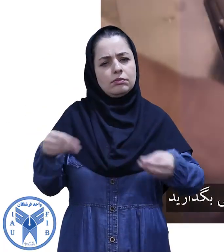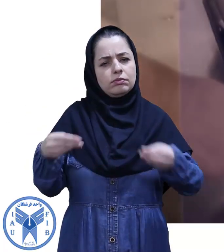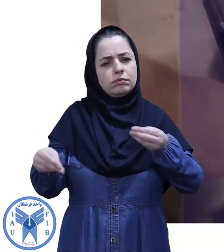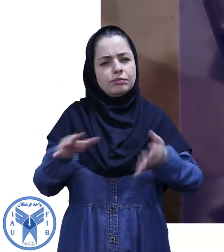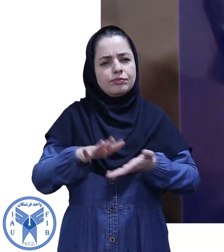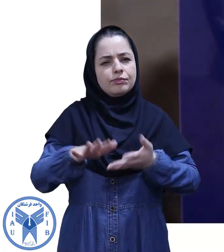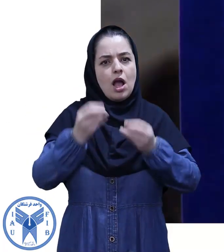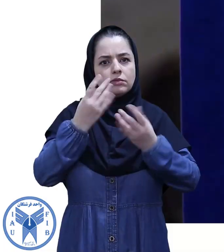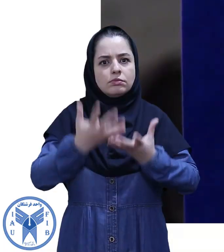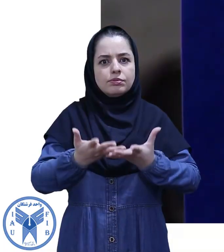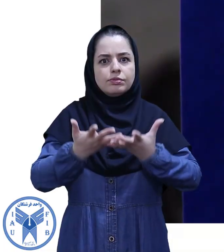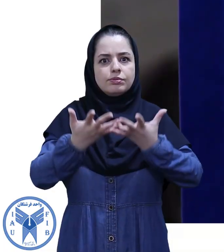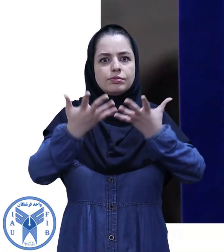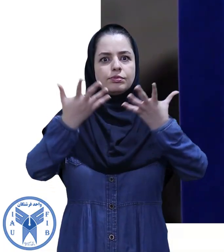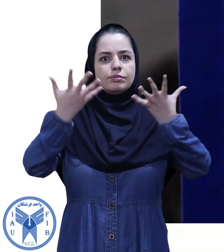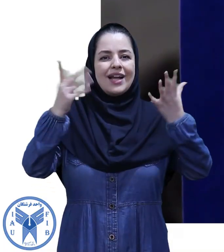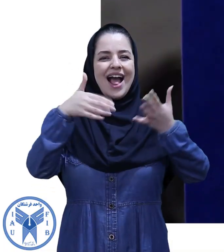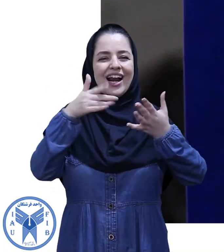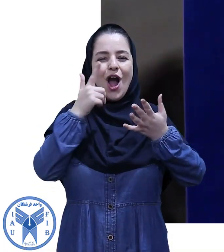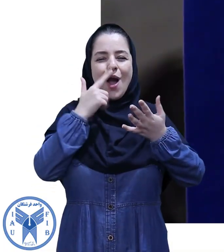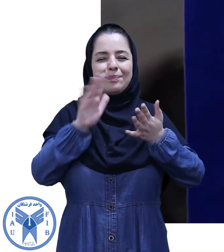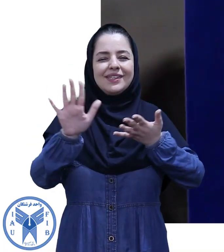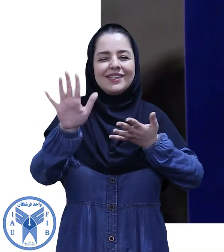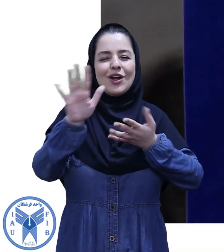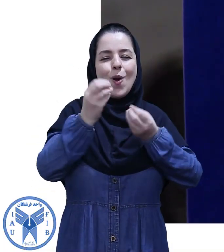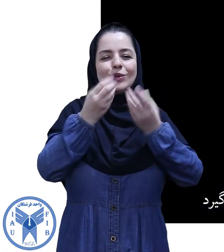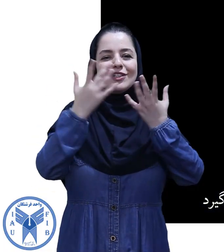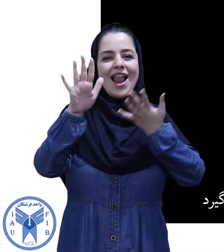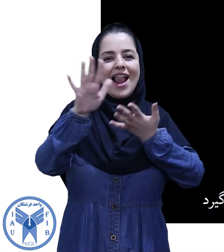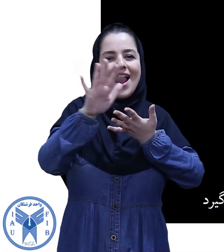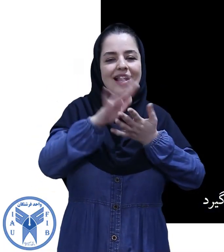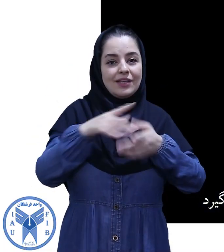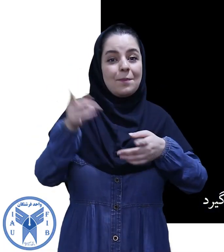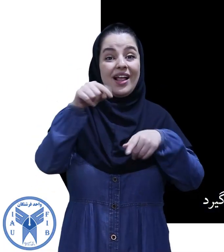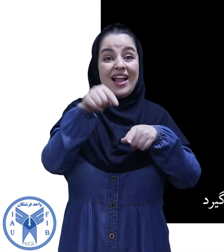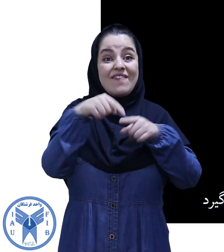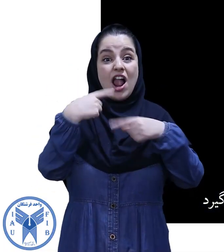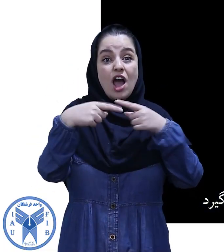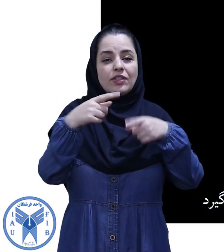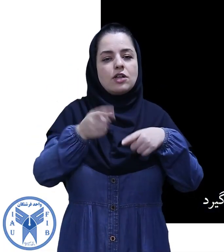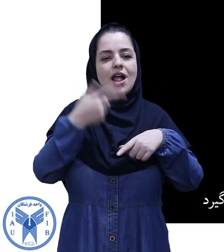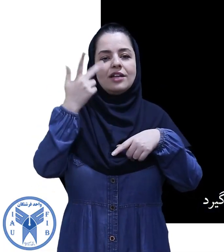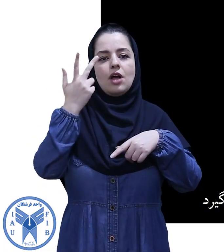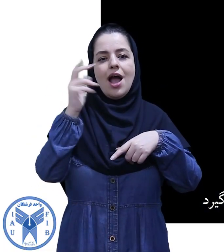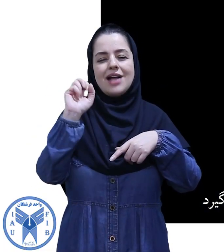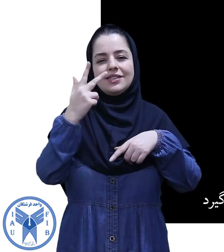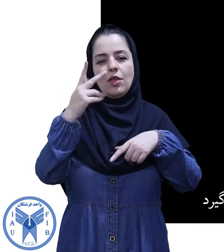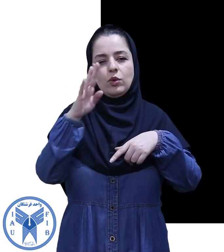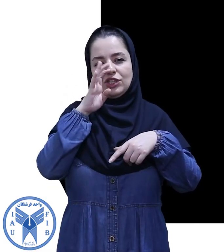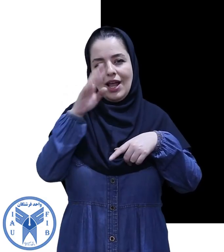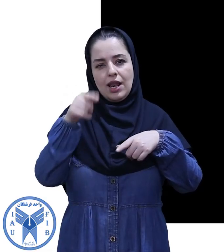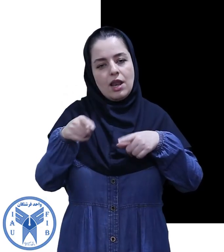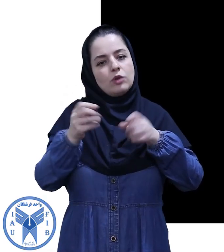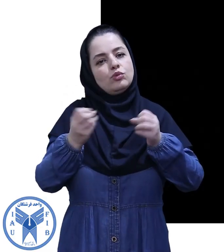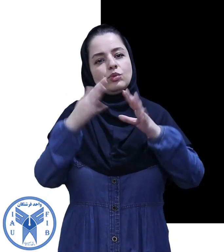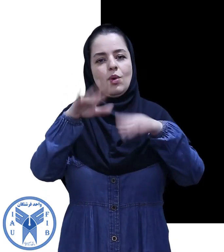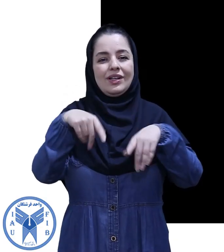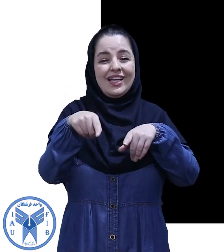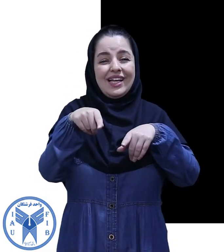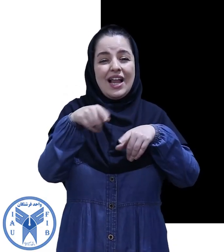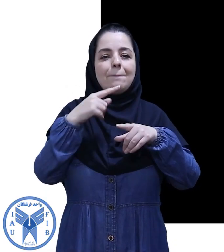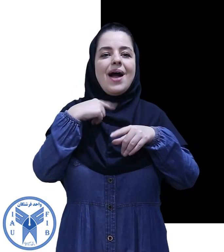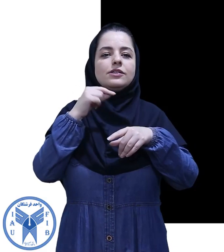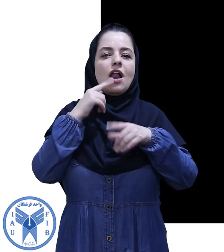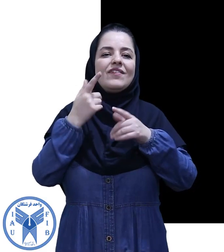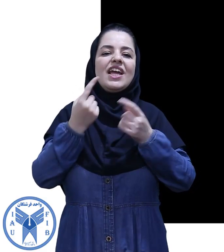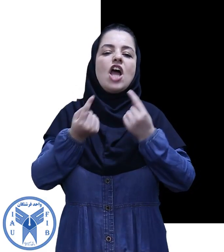water. It turns bright blue. It doesn't get much use in the 1840s, with the exception of